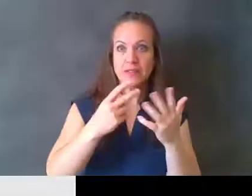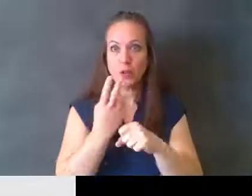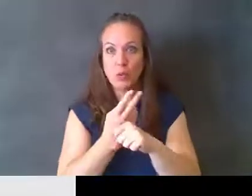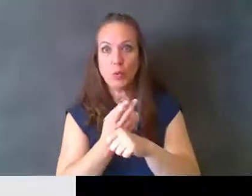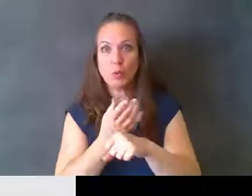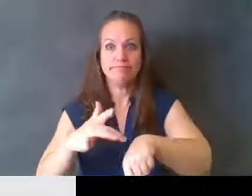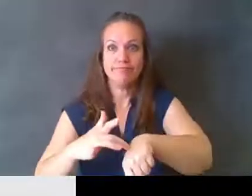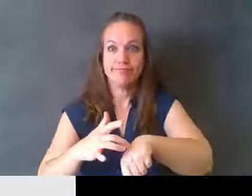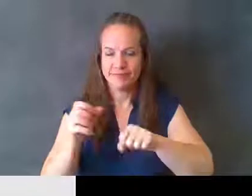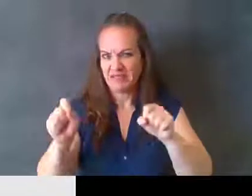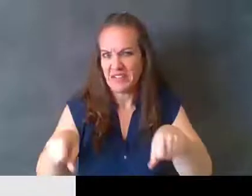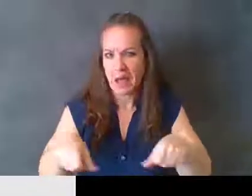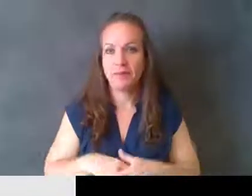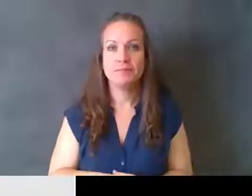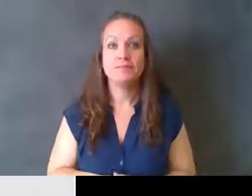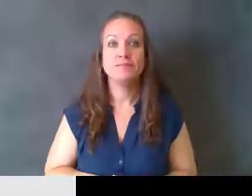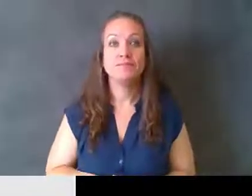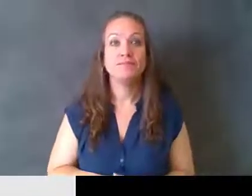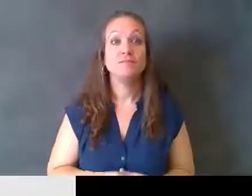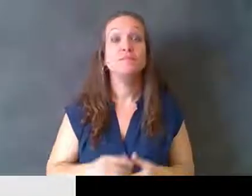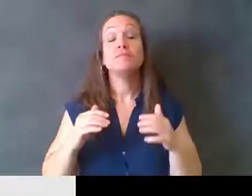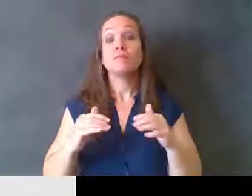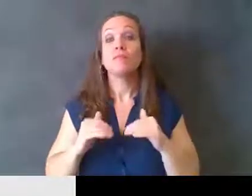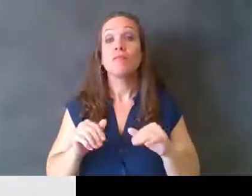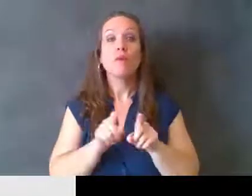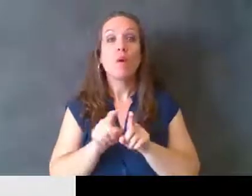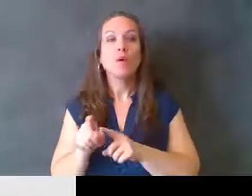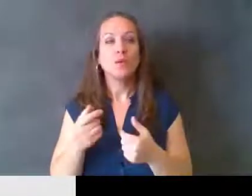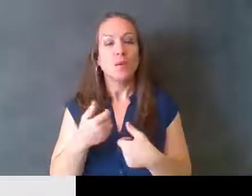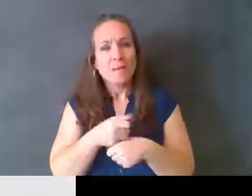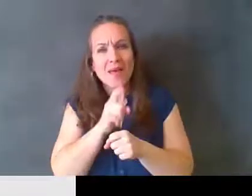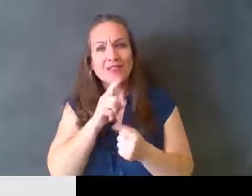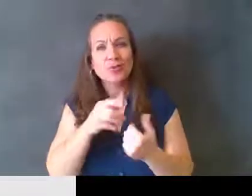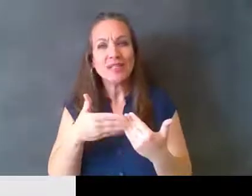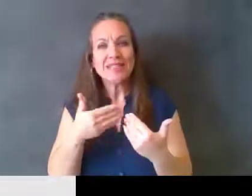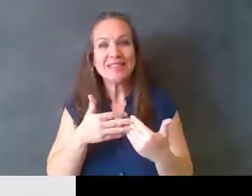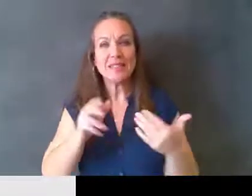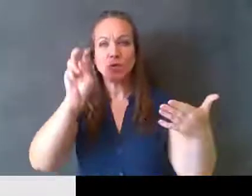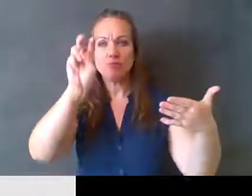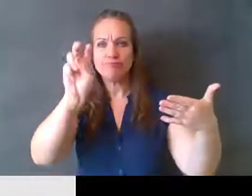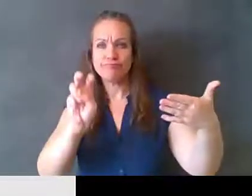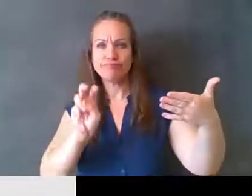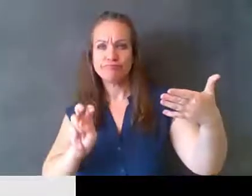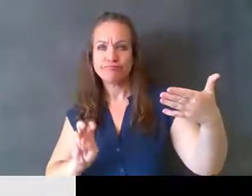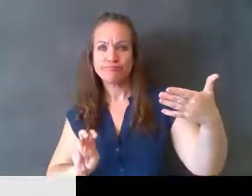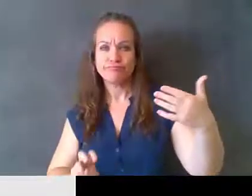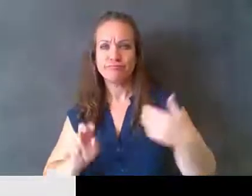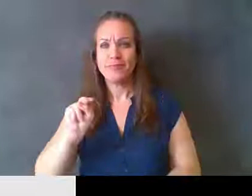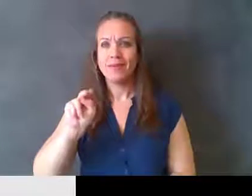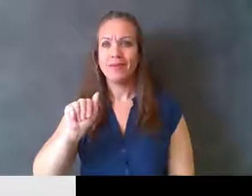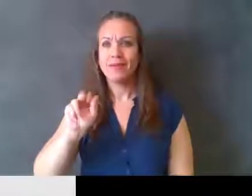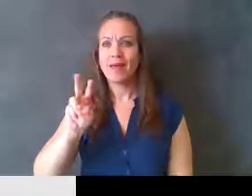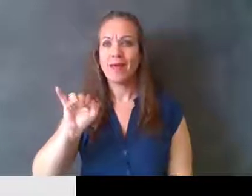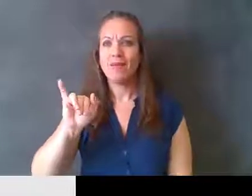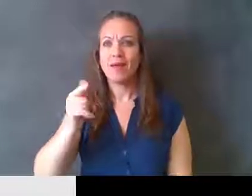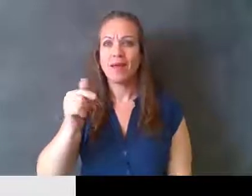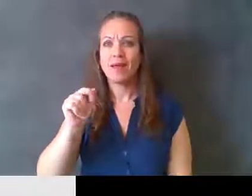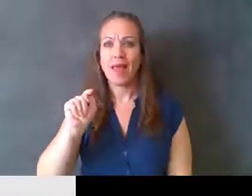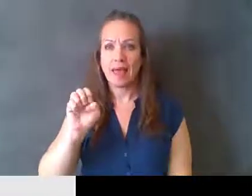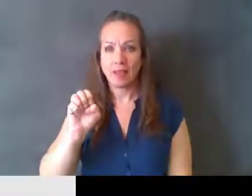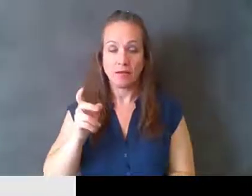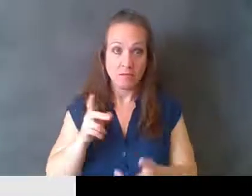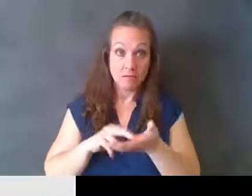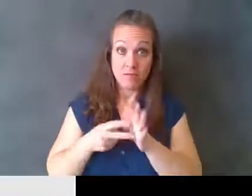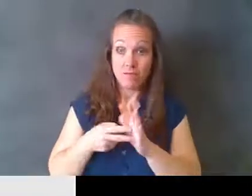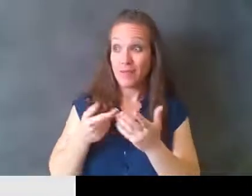We want to make sure that our documents are easy to navigate, and this could be for folks who are accessing their computer maybe